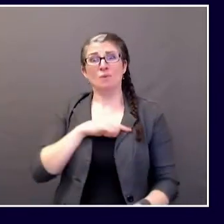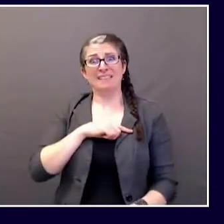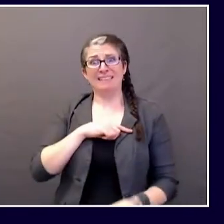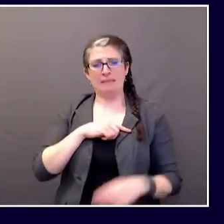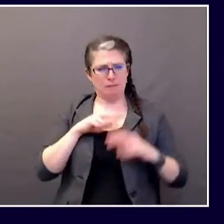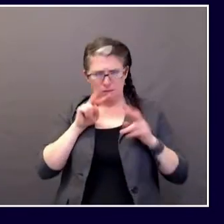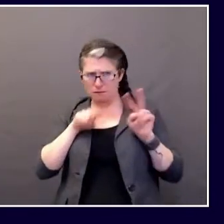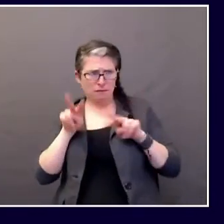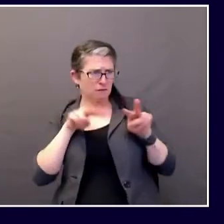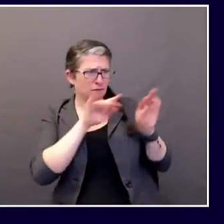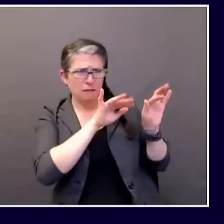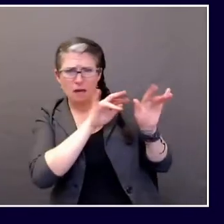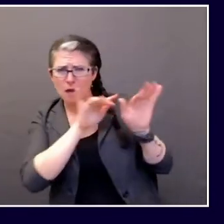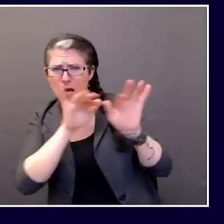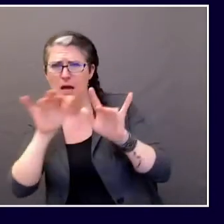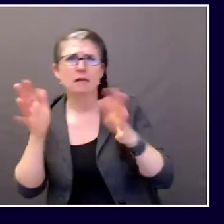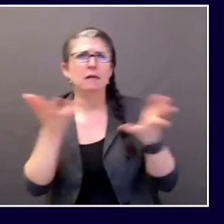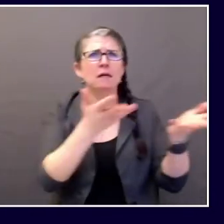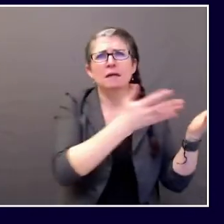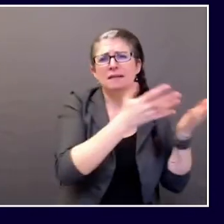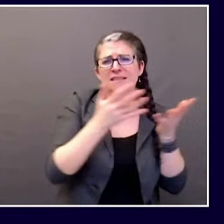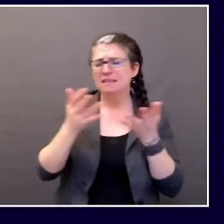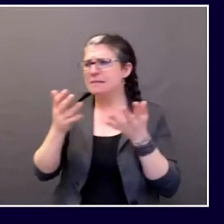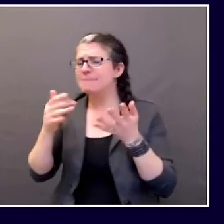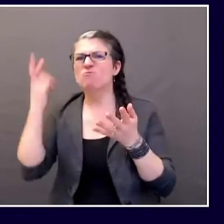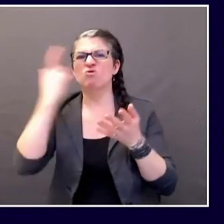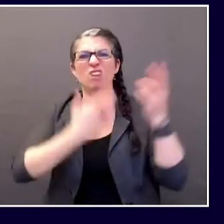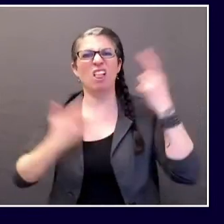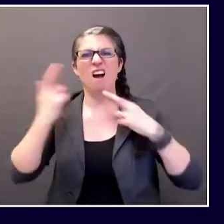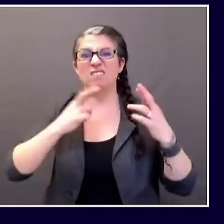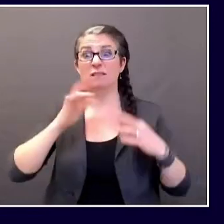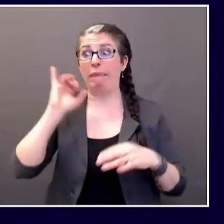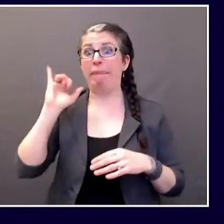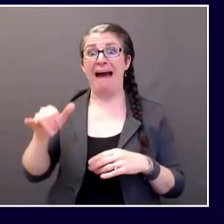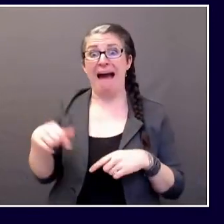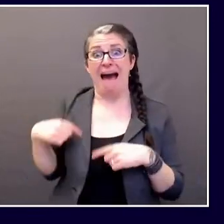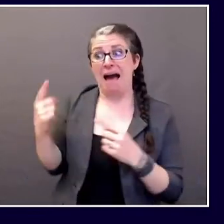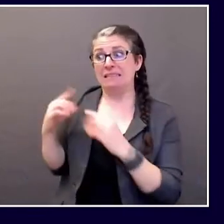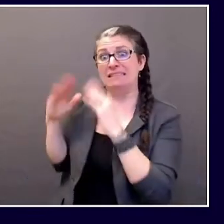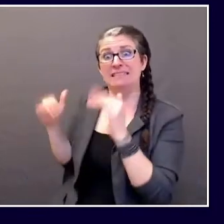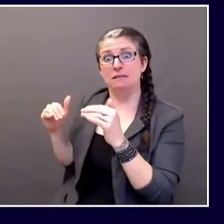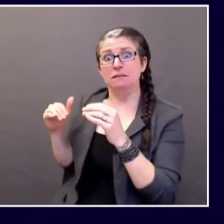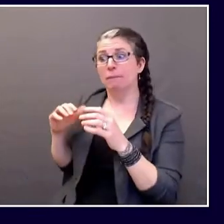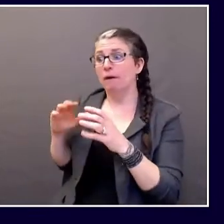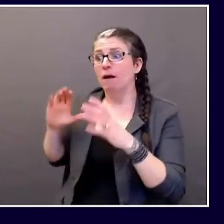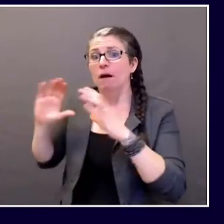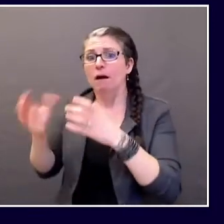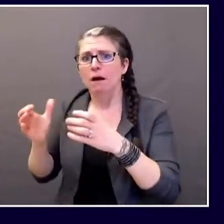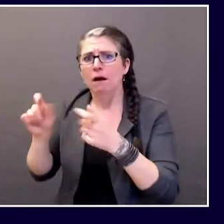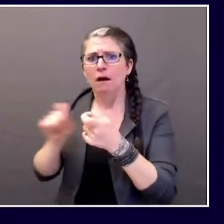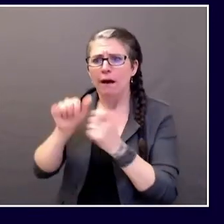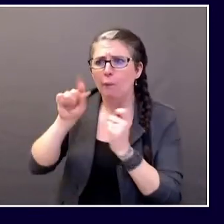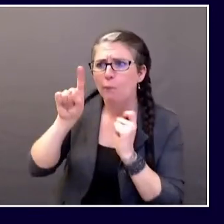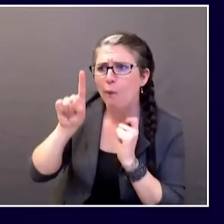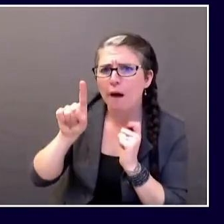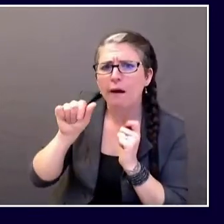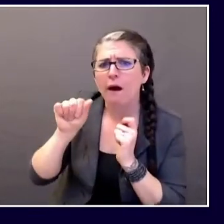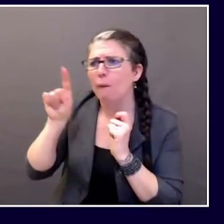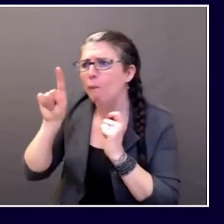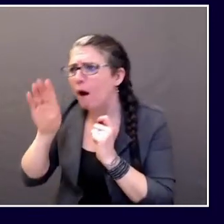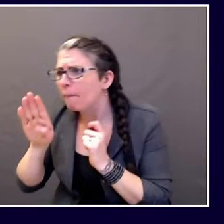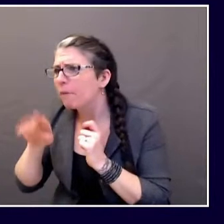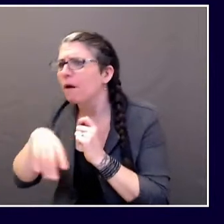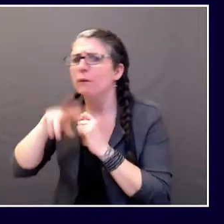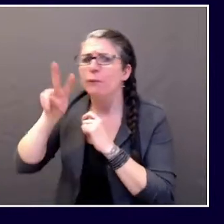disease, proceeding by age allows Maine to save as many lives as possible. That's doubly important